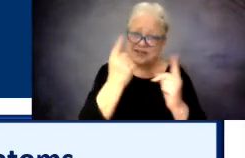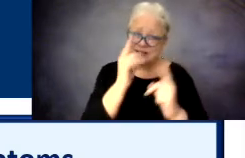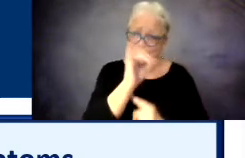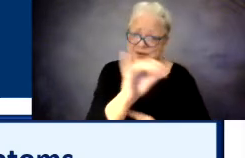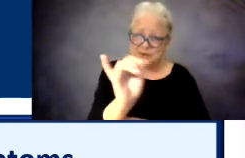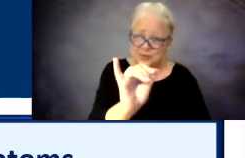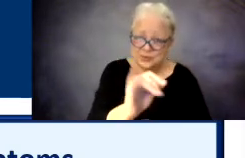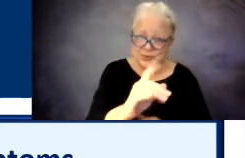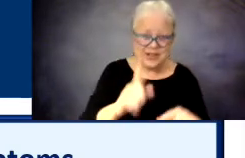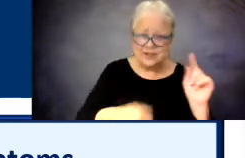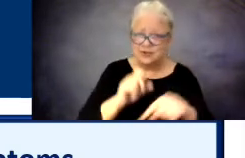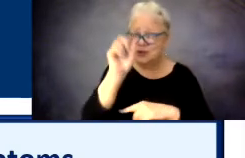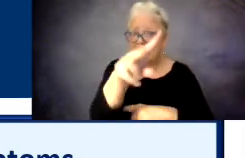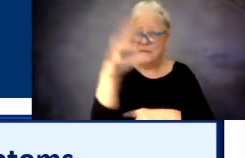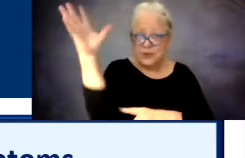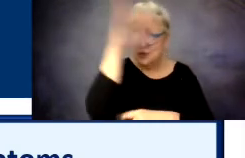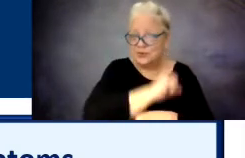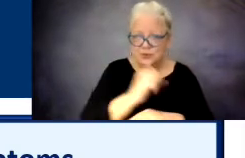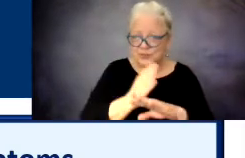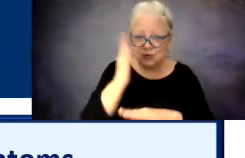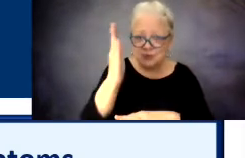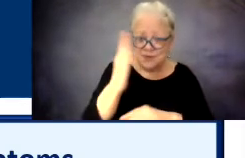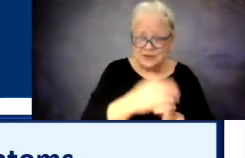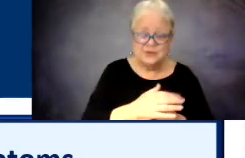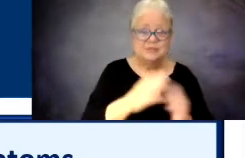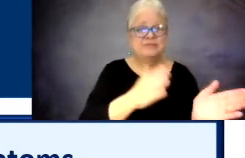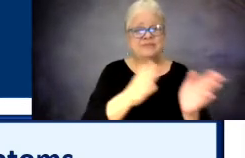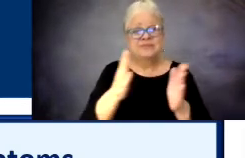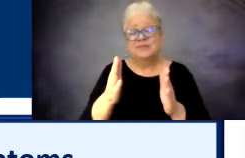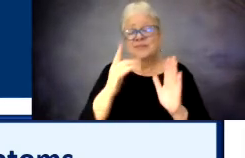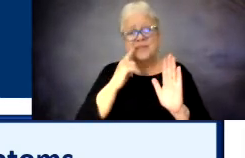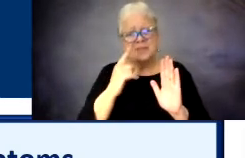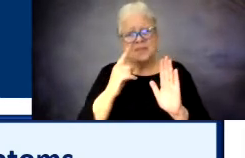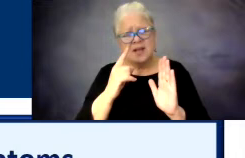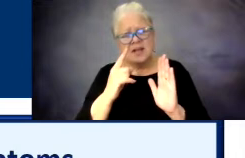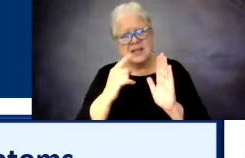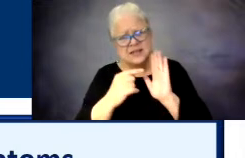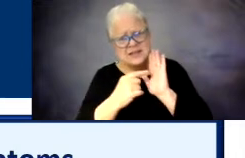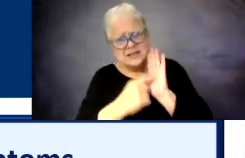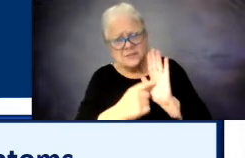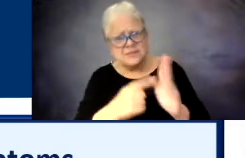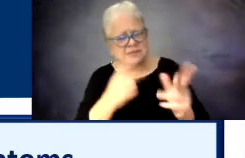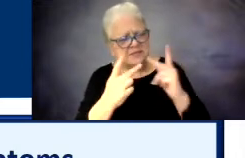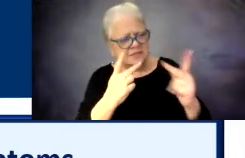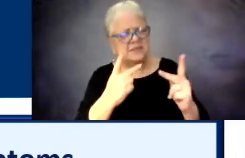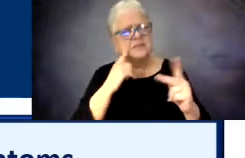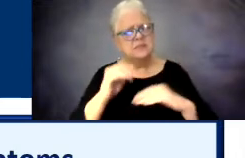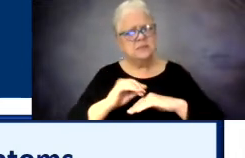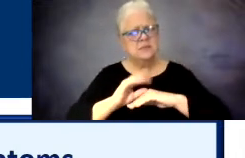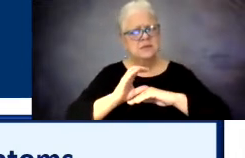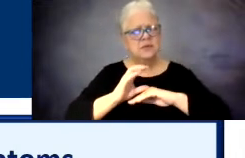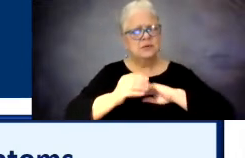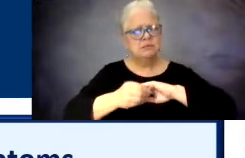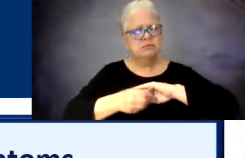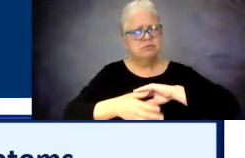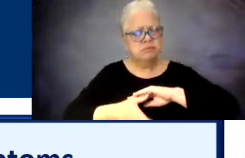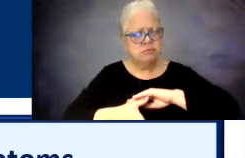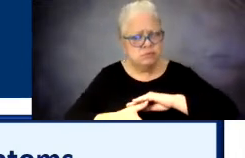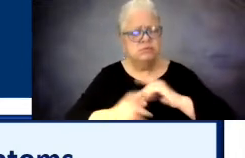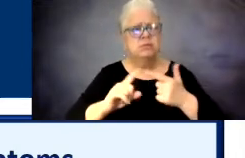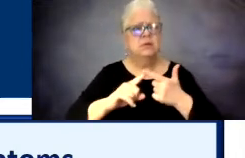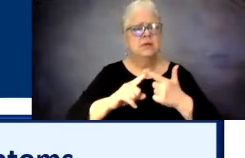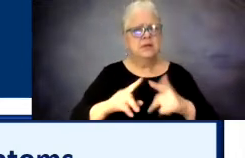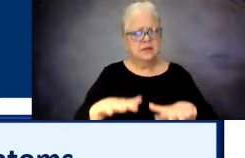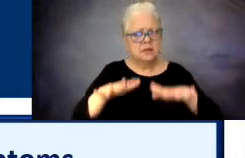symptoms, some mental health changes, maybe some self-esteem changes, increased fear or anxiety